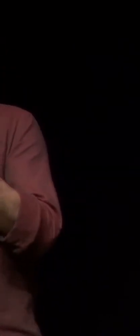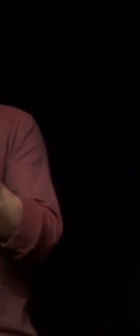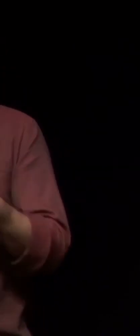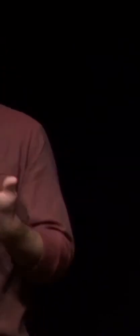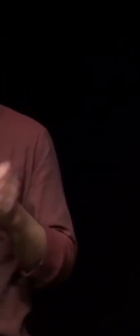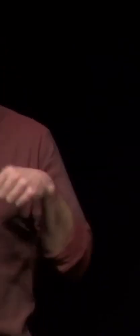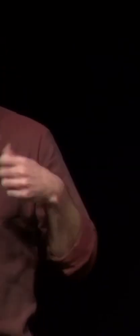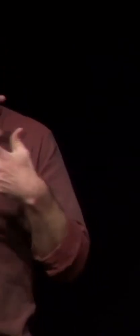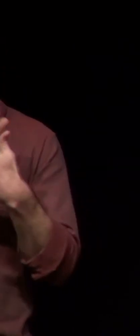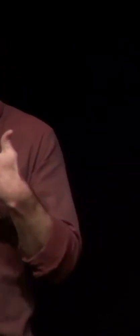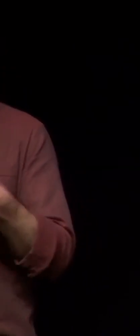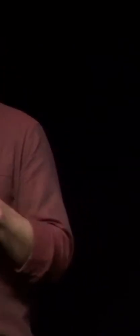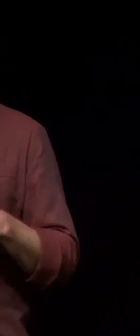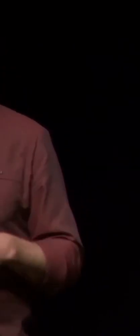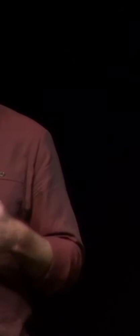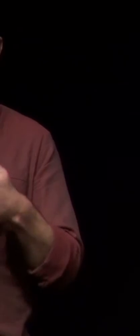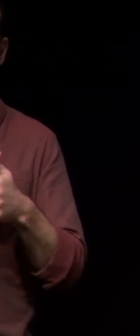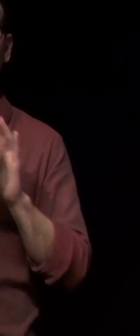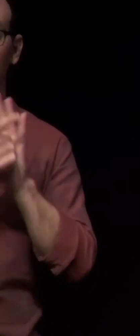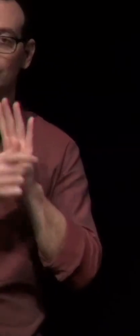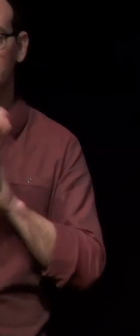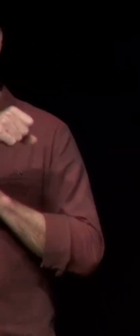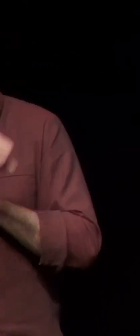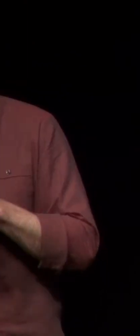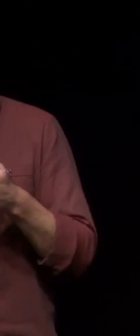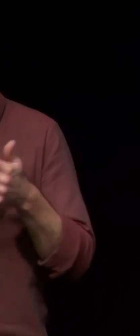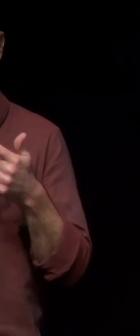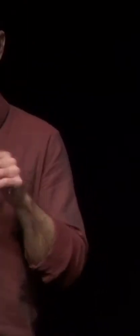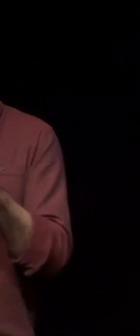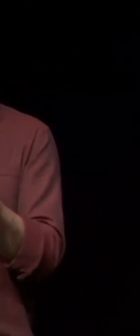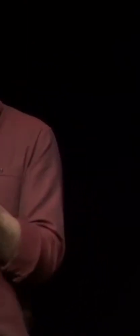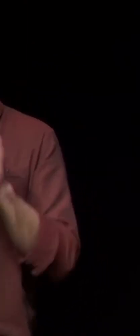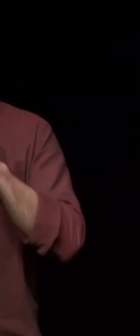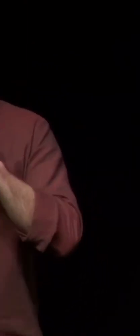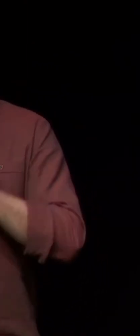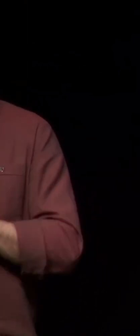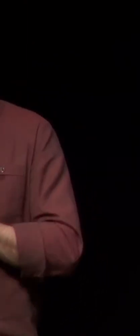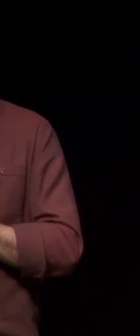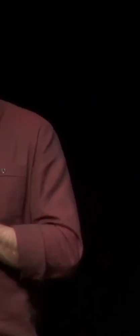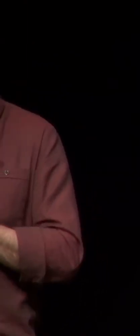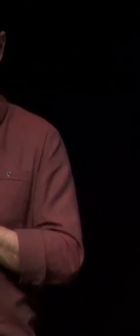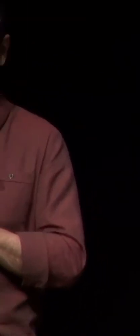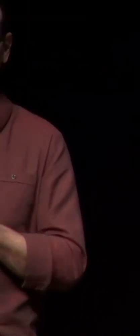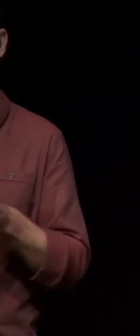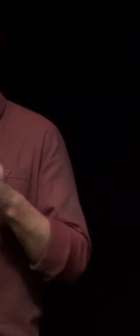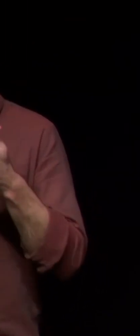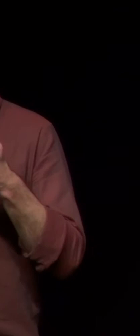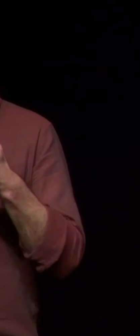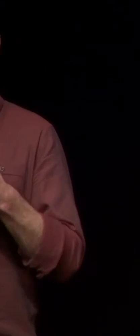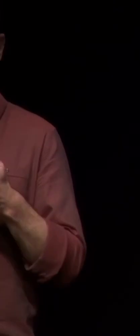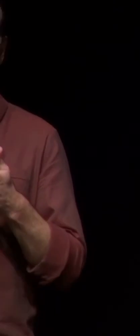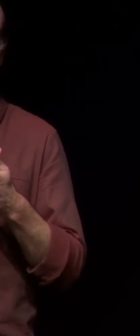about legislation or not, and then the regulations behind that, questions of quotas